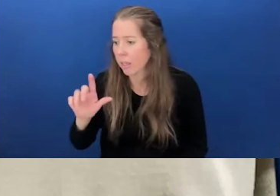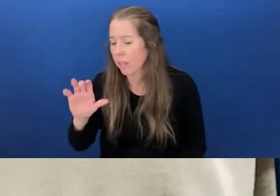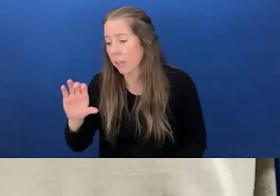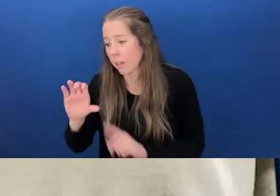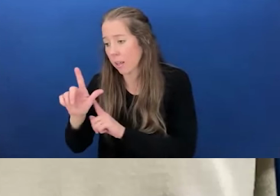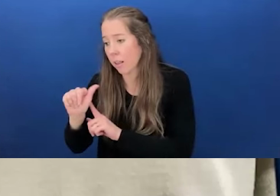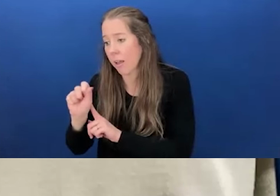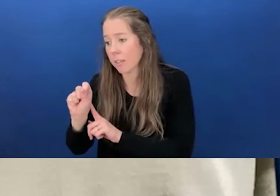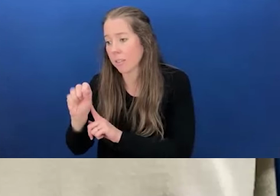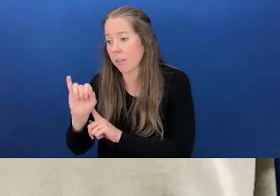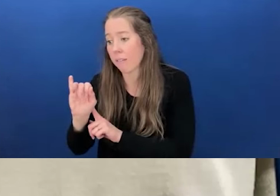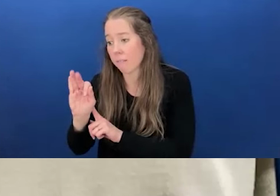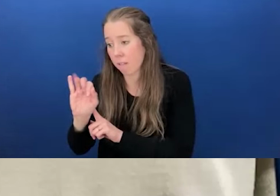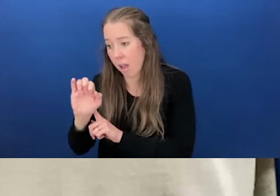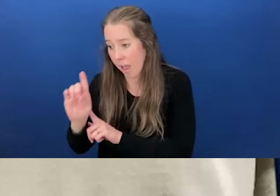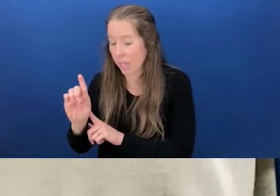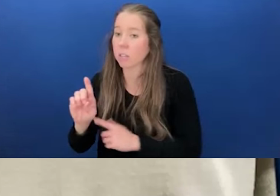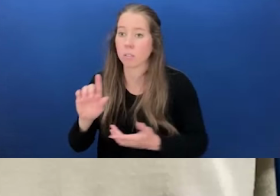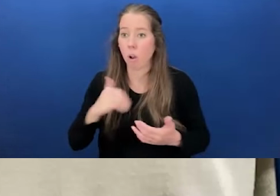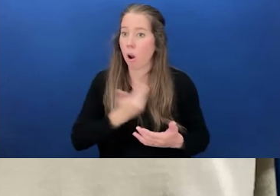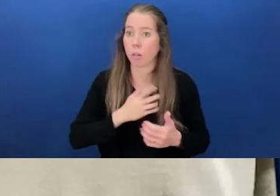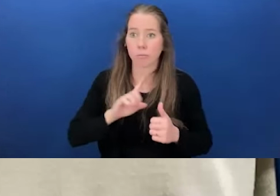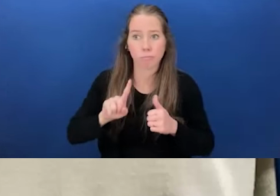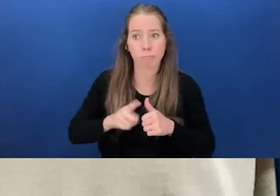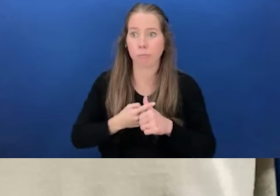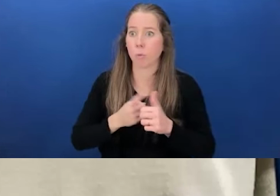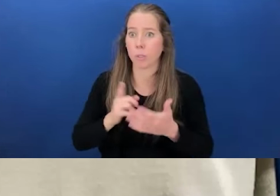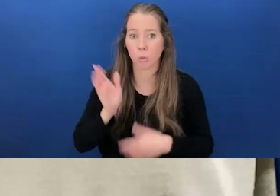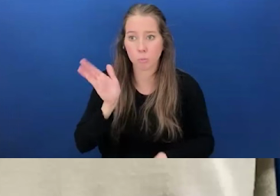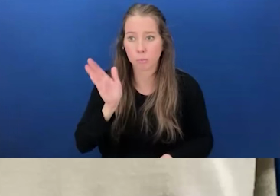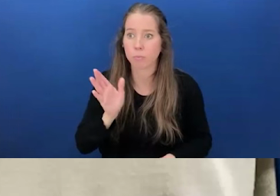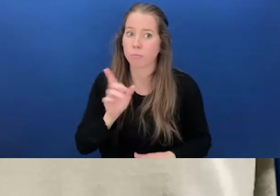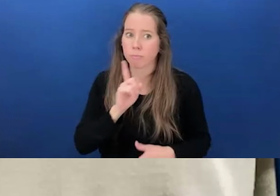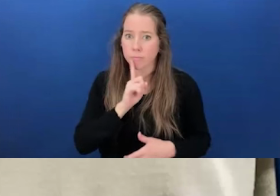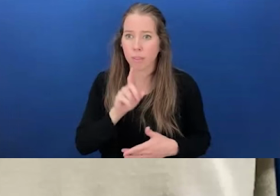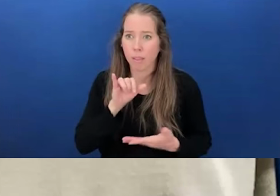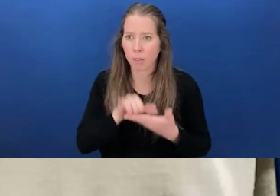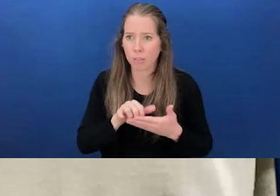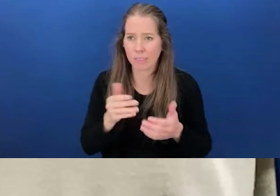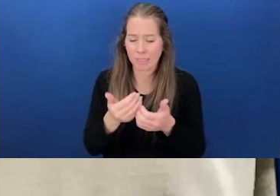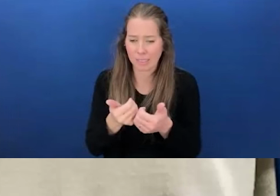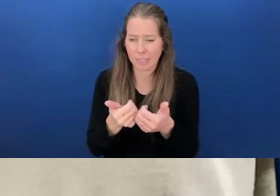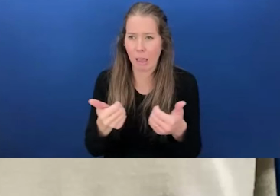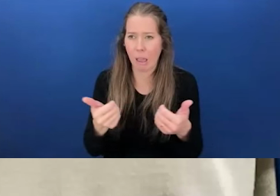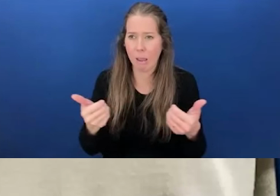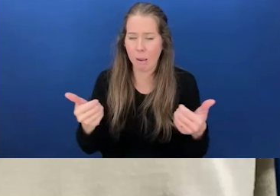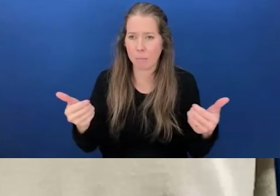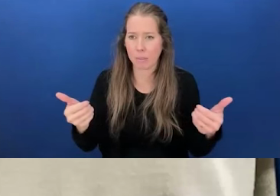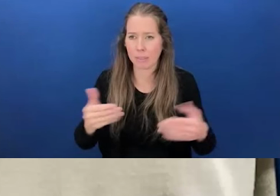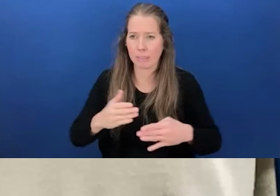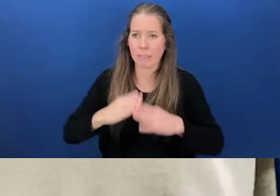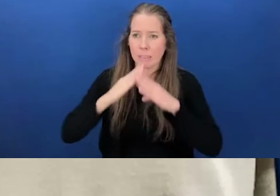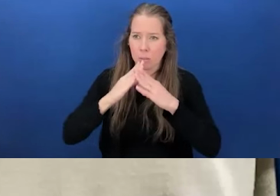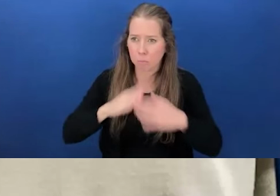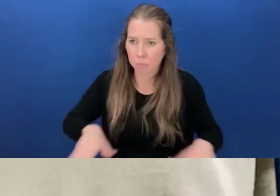original presentation, which was a great idea, it was breaking down the silos or breaking the silos. Not to